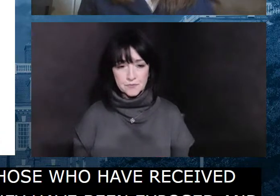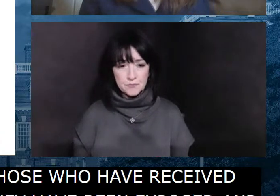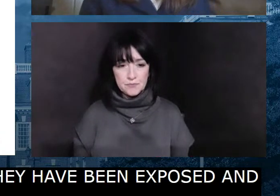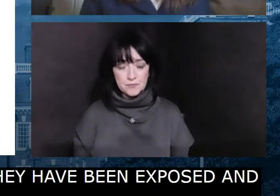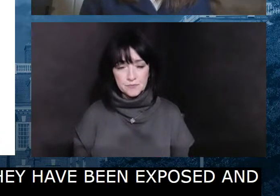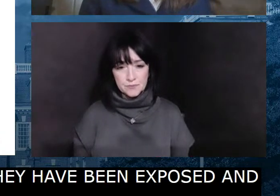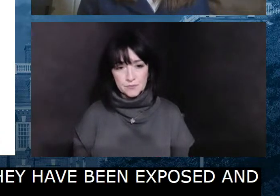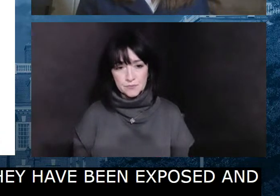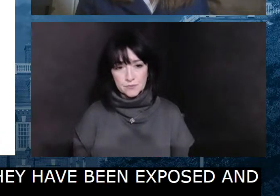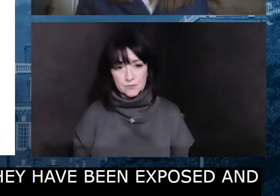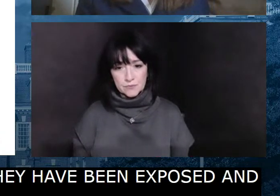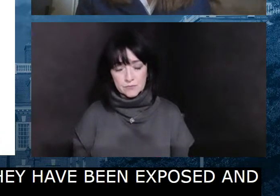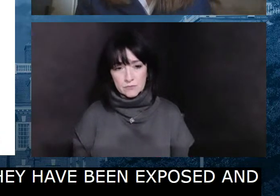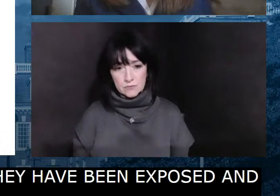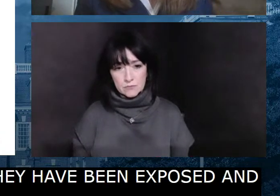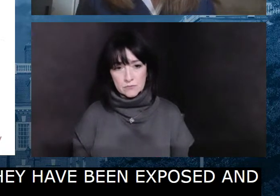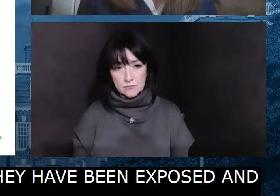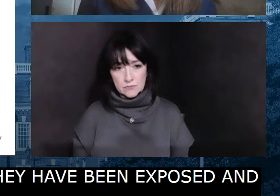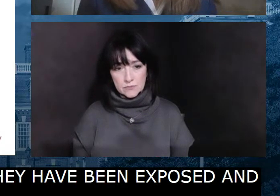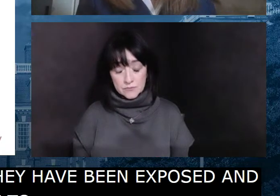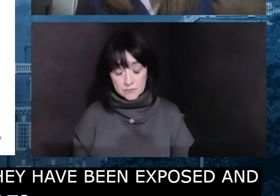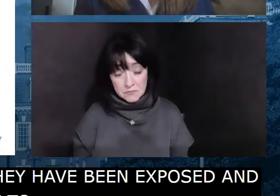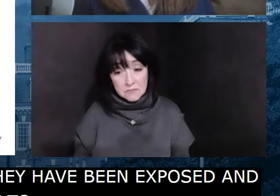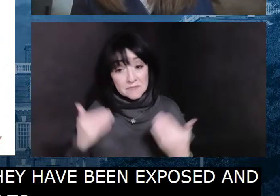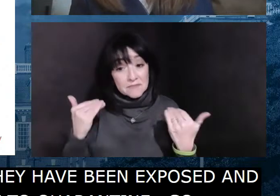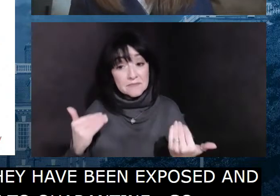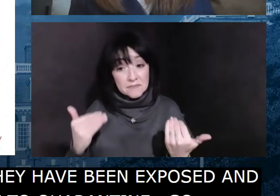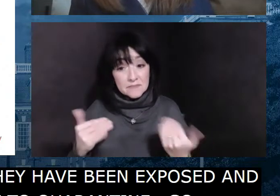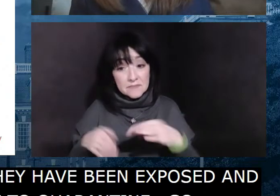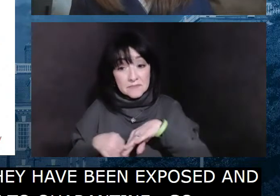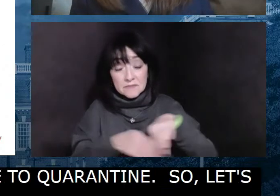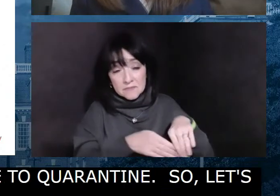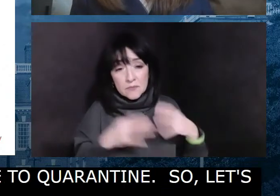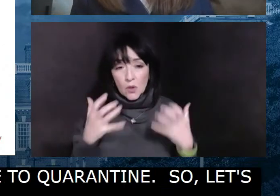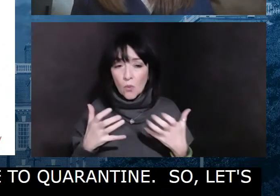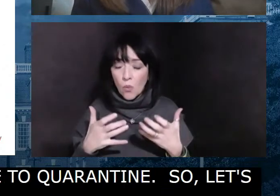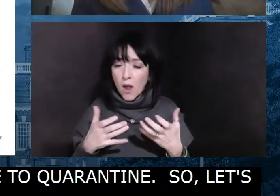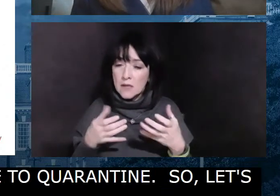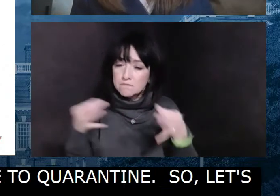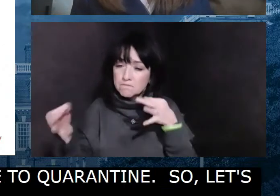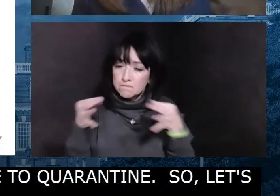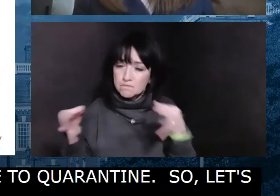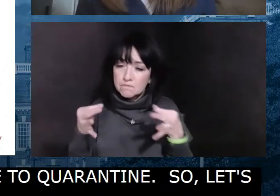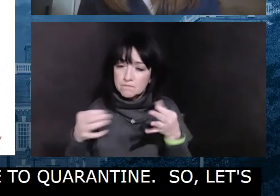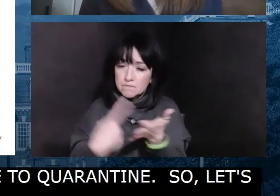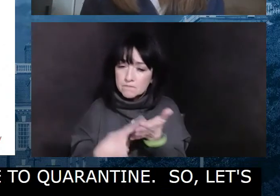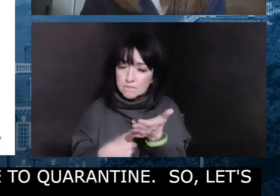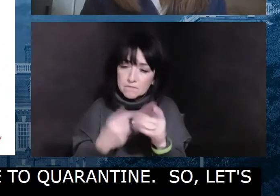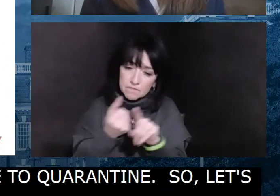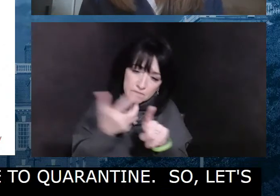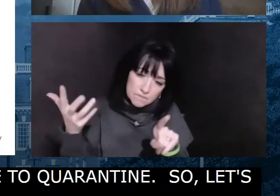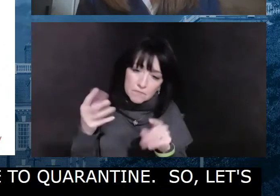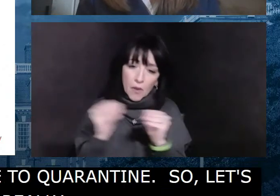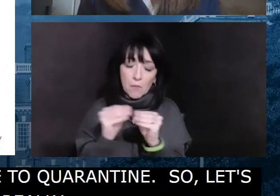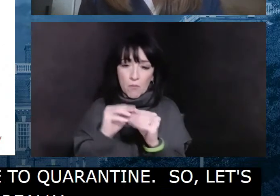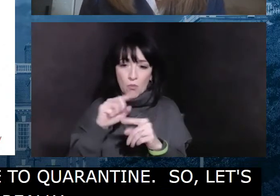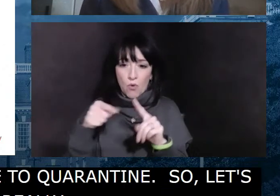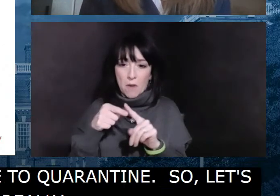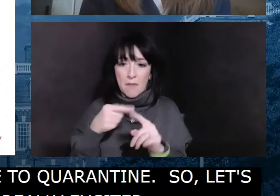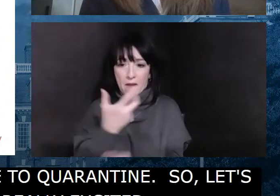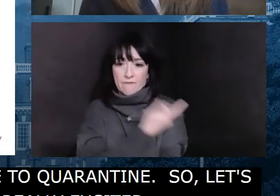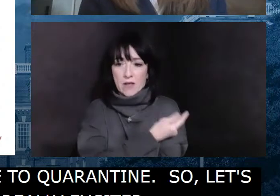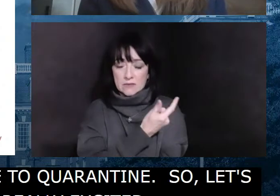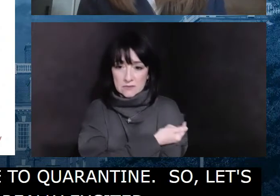So let's move on and talk about vaccines. Really excited that